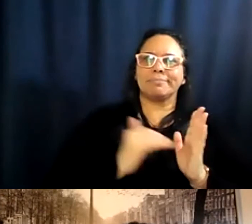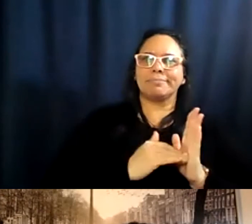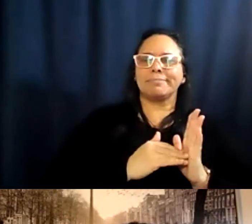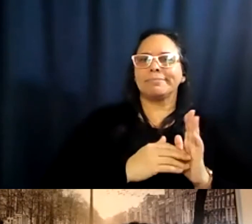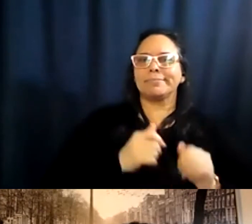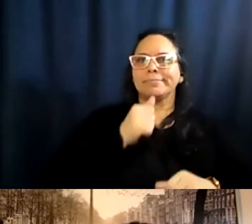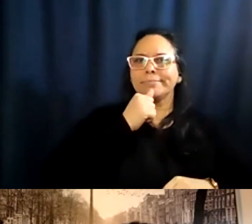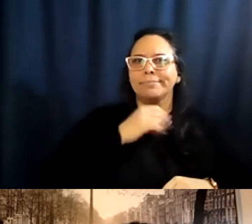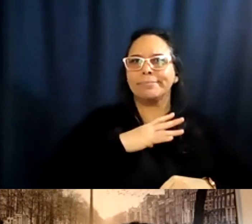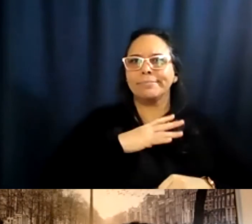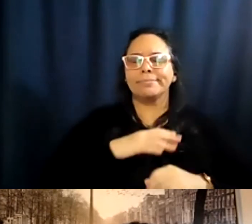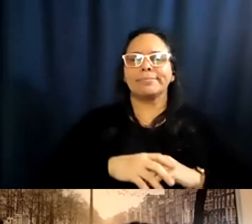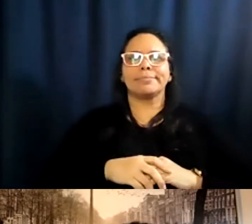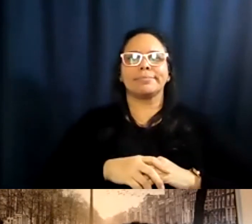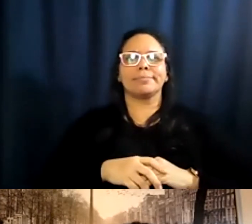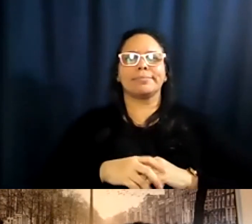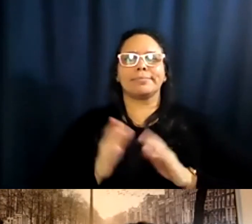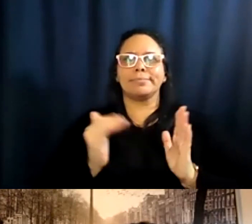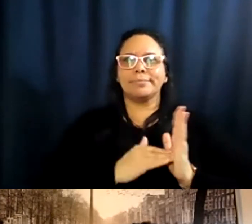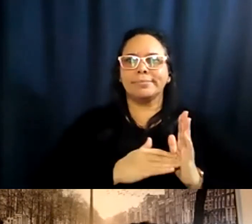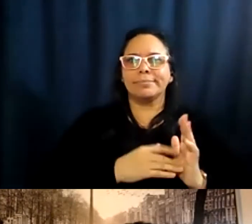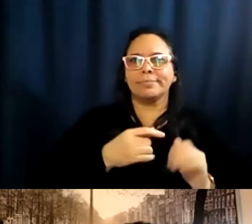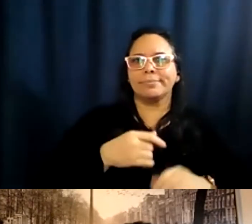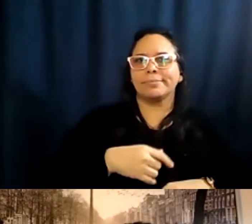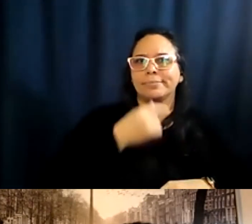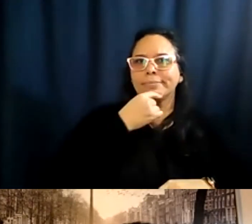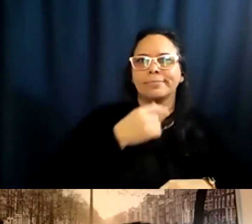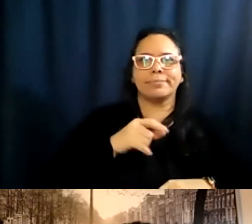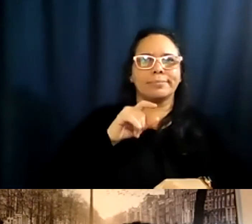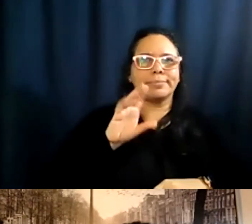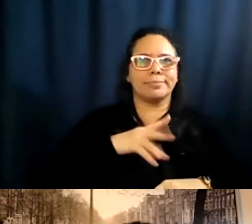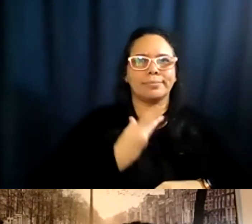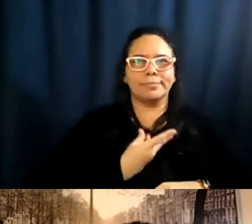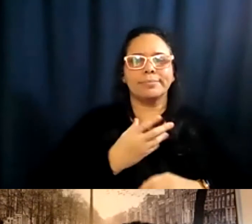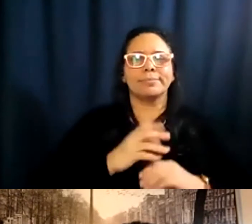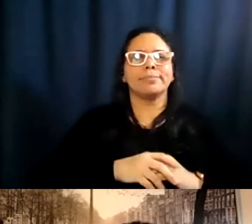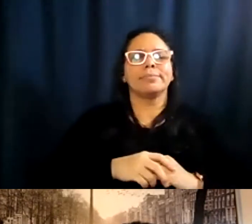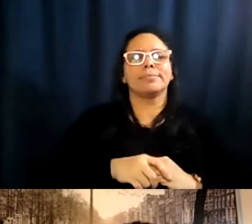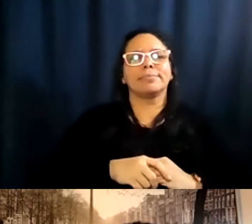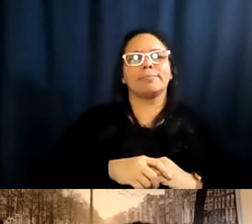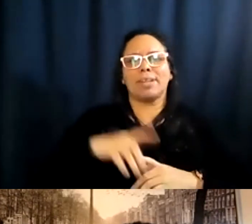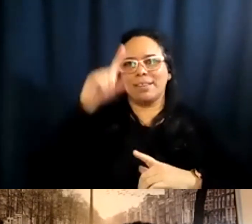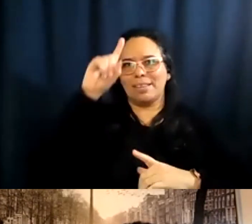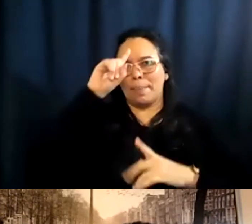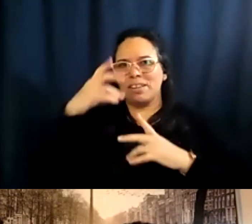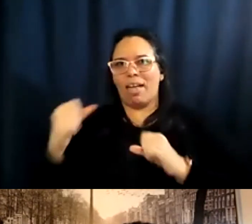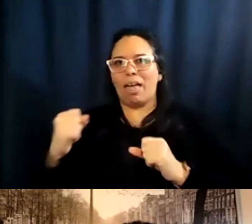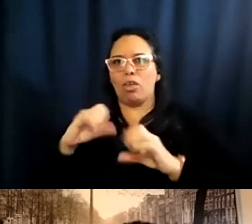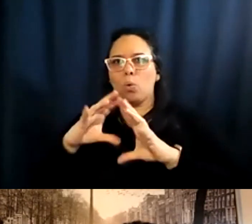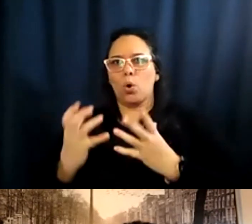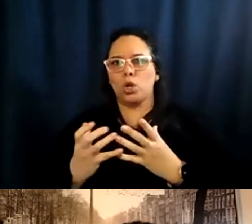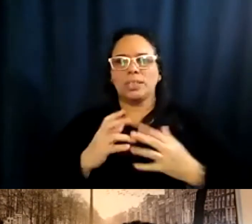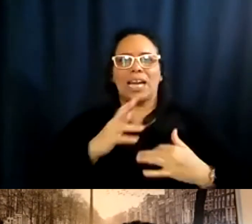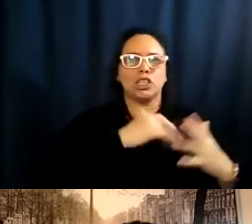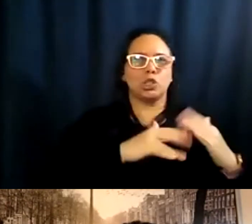wellness, ideas and beliefs that we carry about ourselves, because they're not disconnected. Like the mental health world and the social justice world aren't